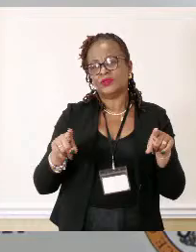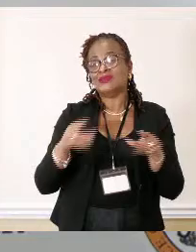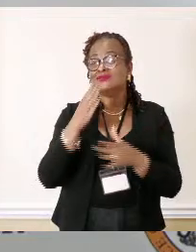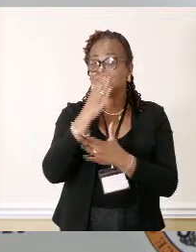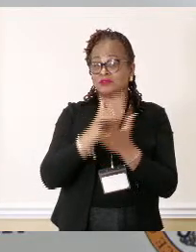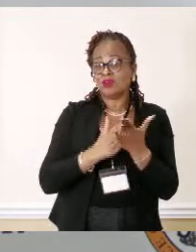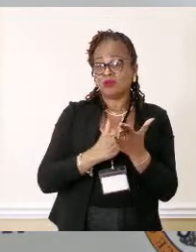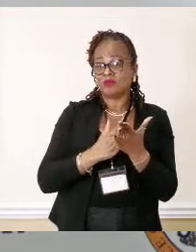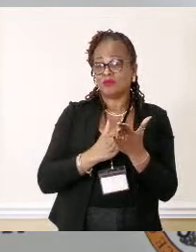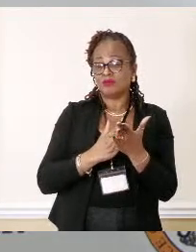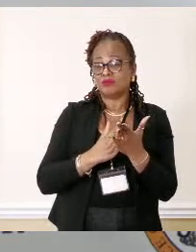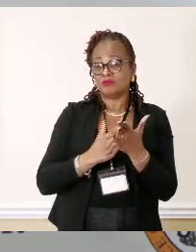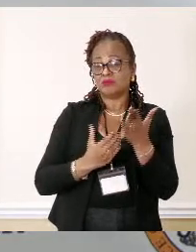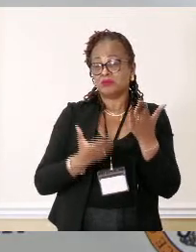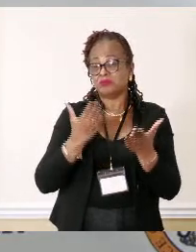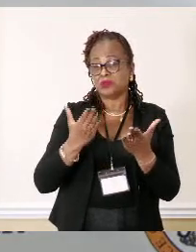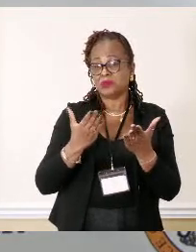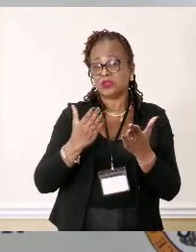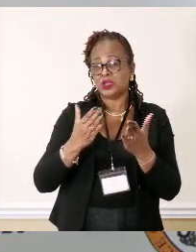it is due to